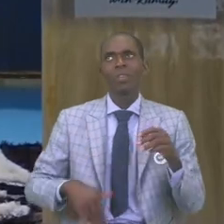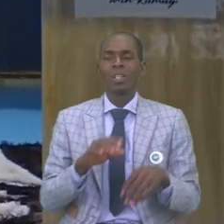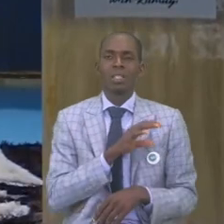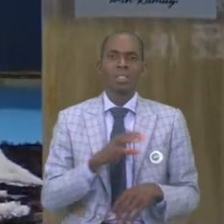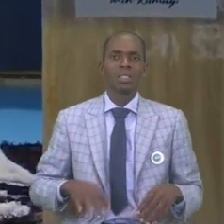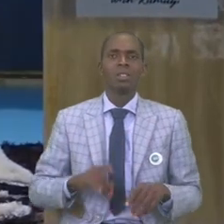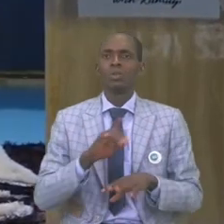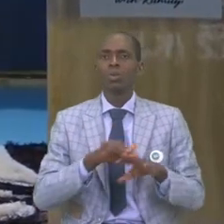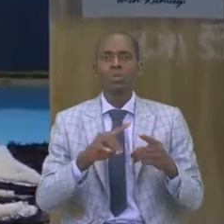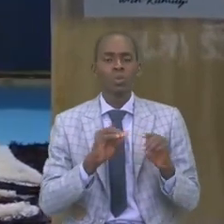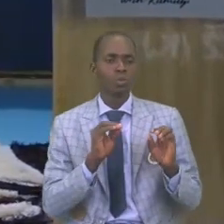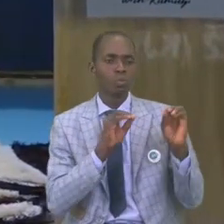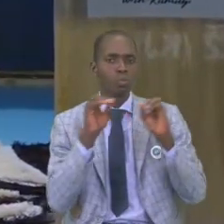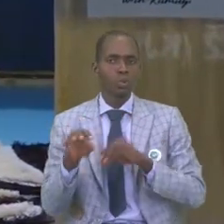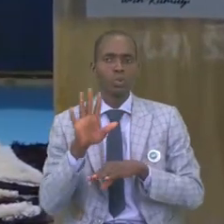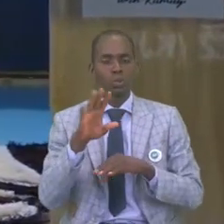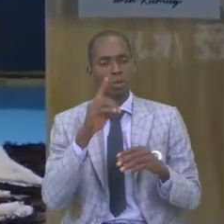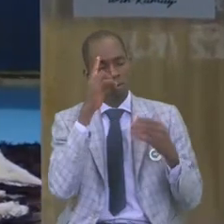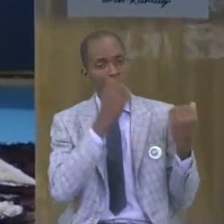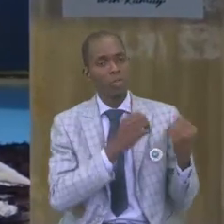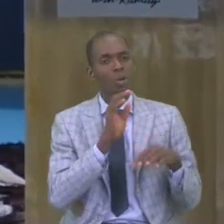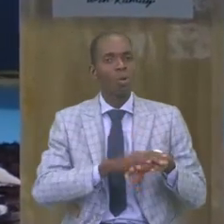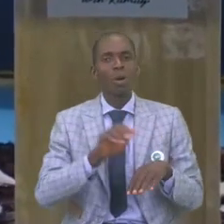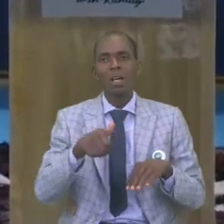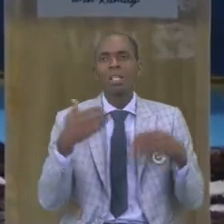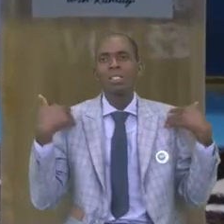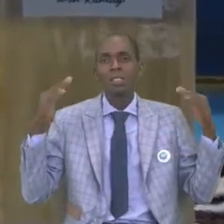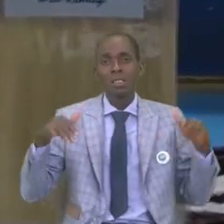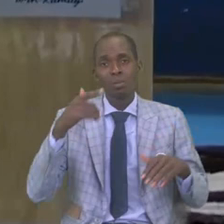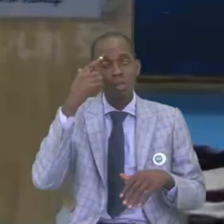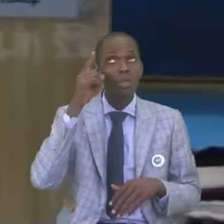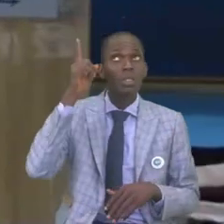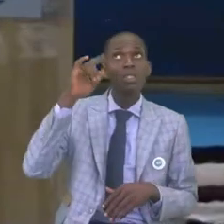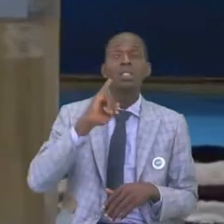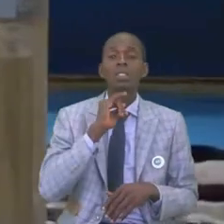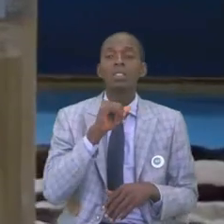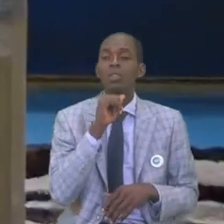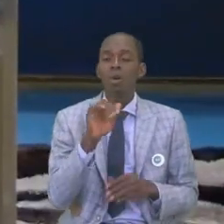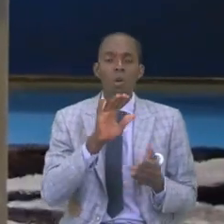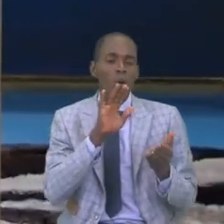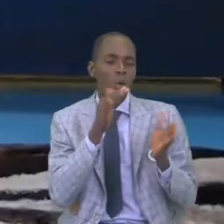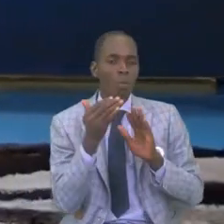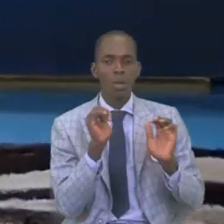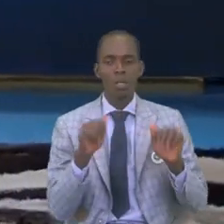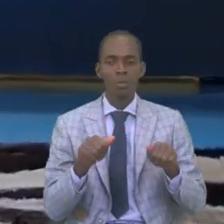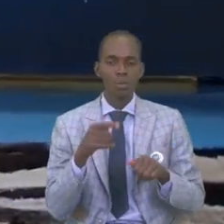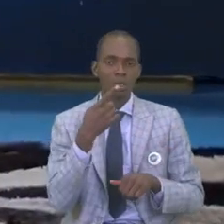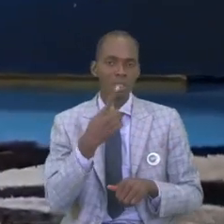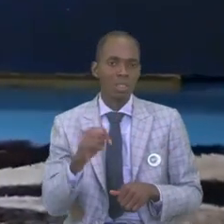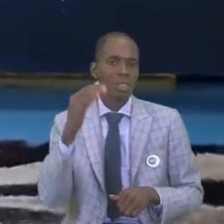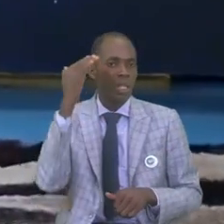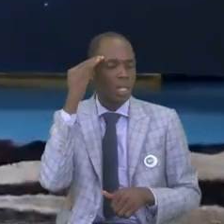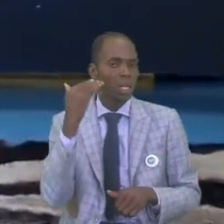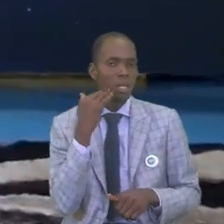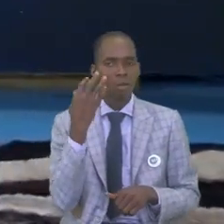angel, because this is the incomparable Christ, the head of the church. Number two is